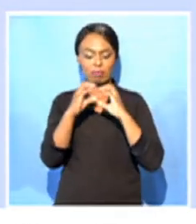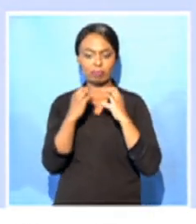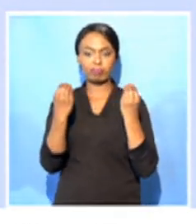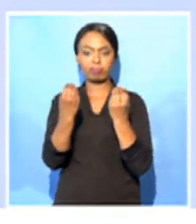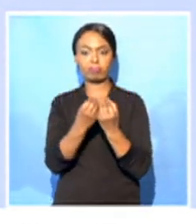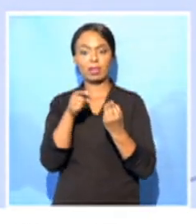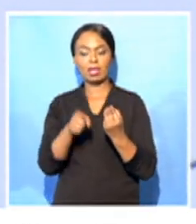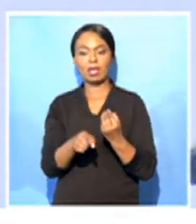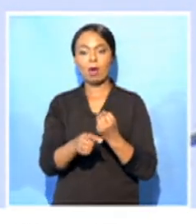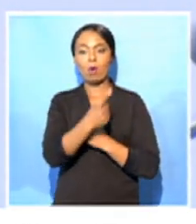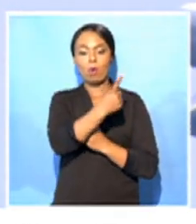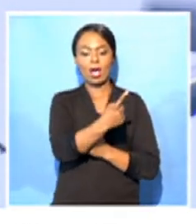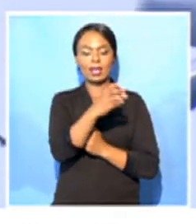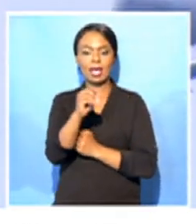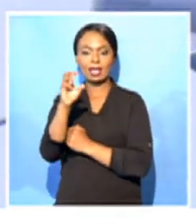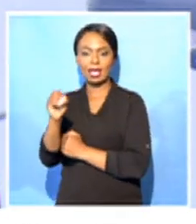over